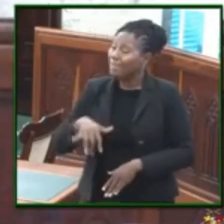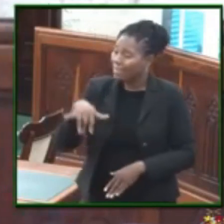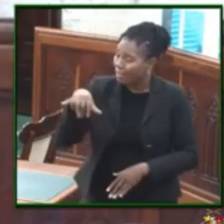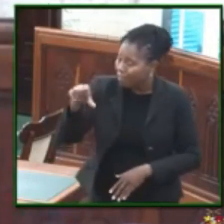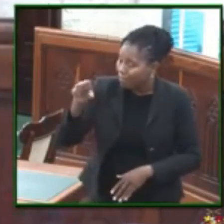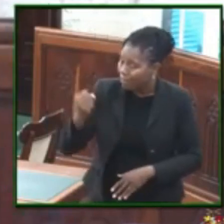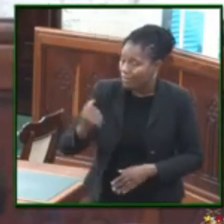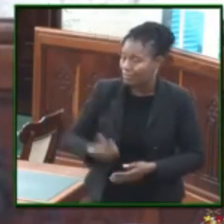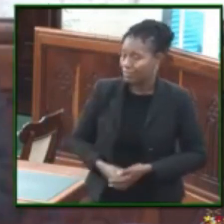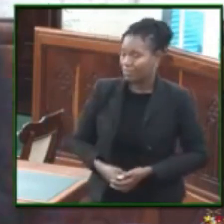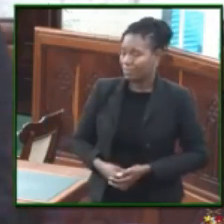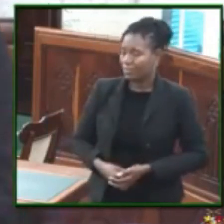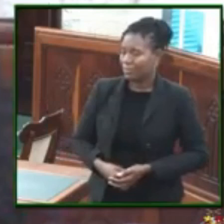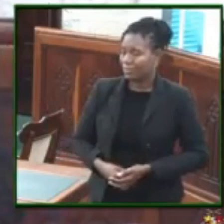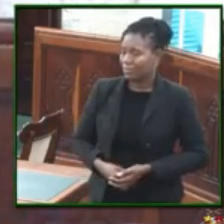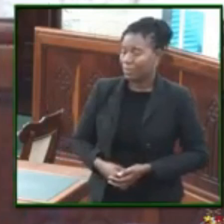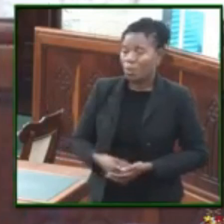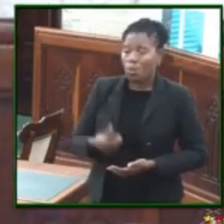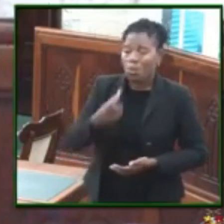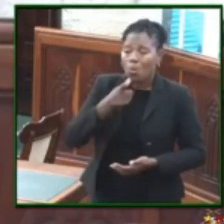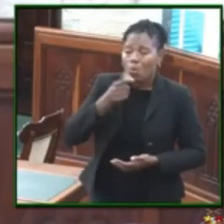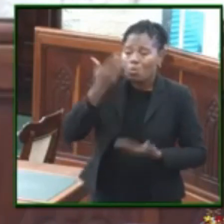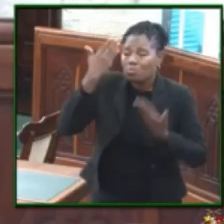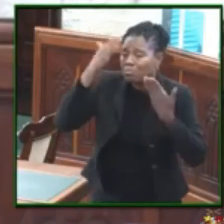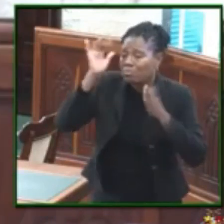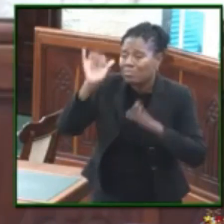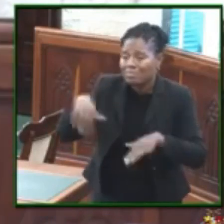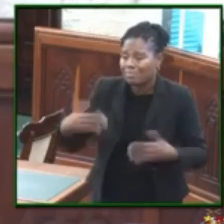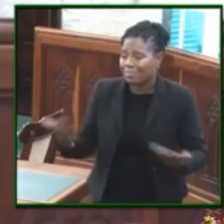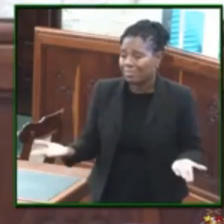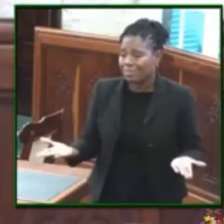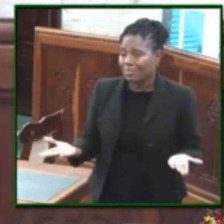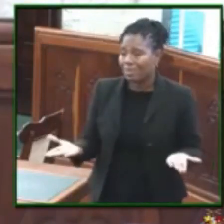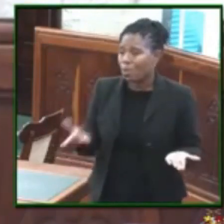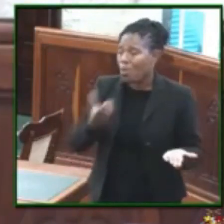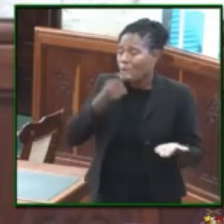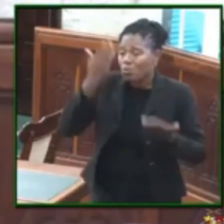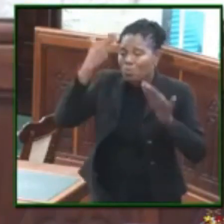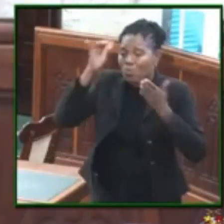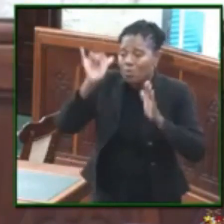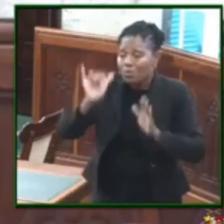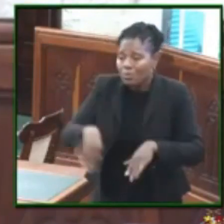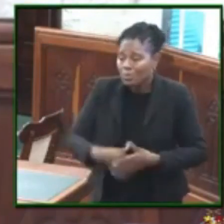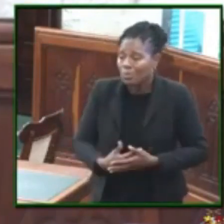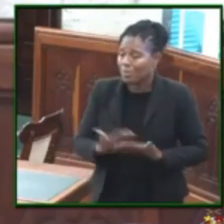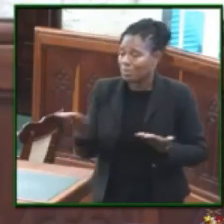Yes. Who does not know that? Who does not know that he is